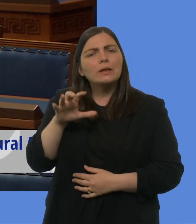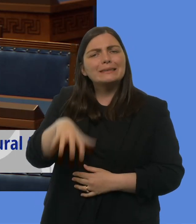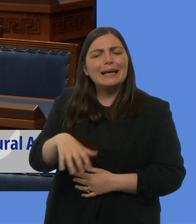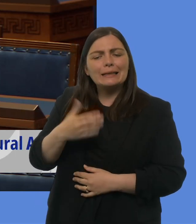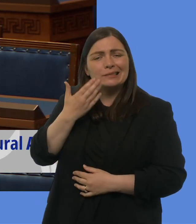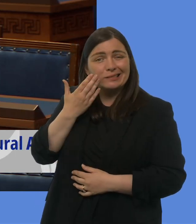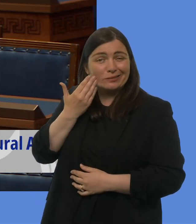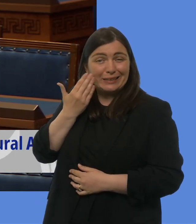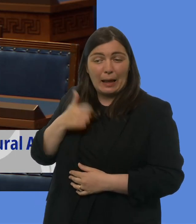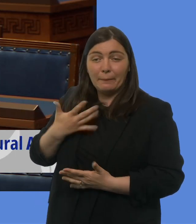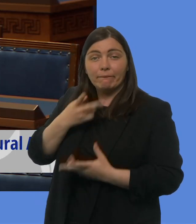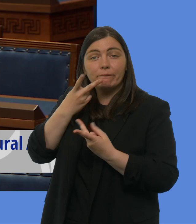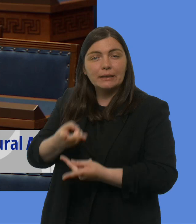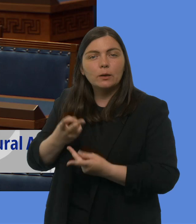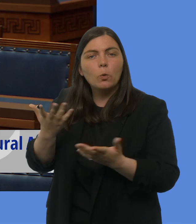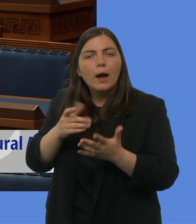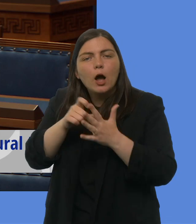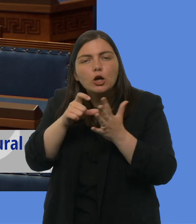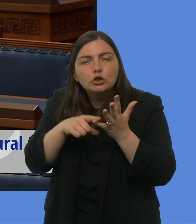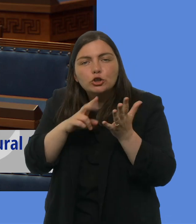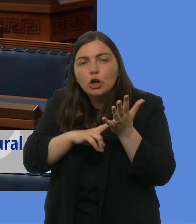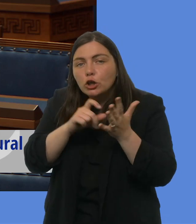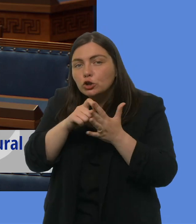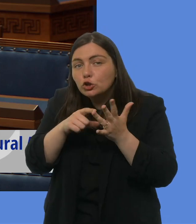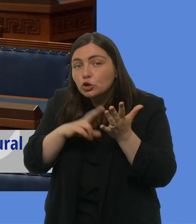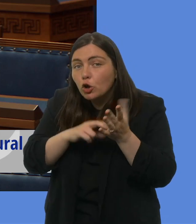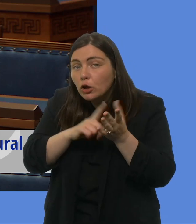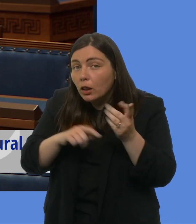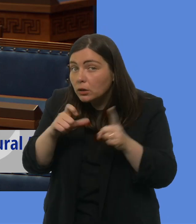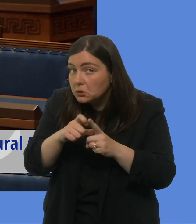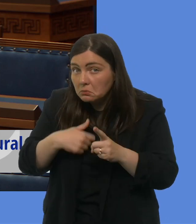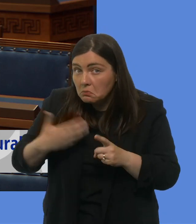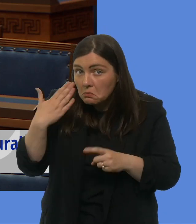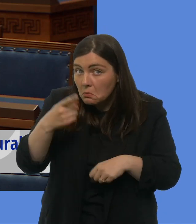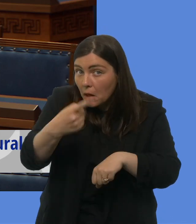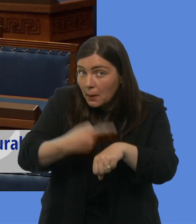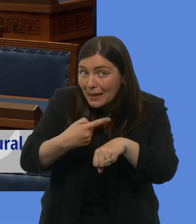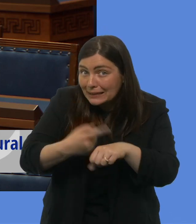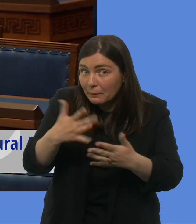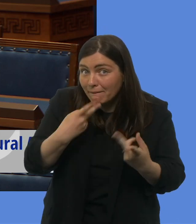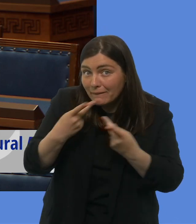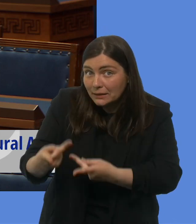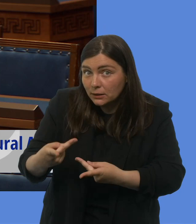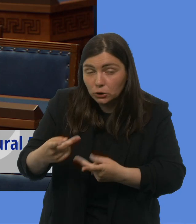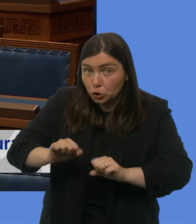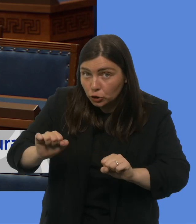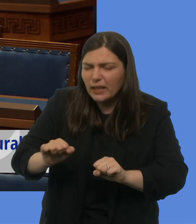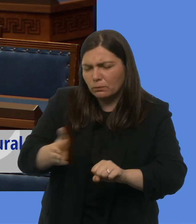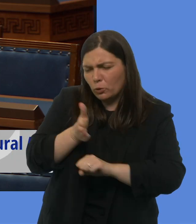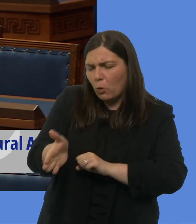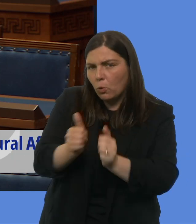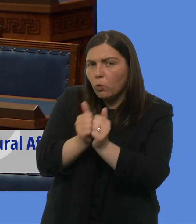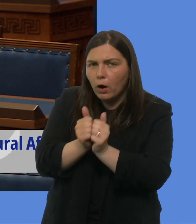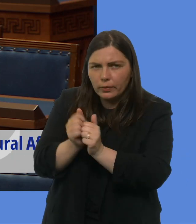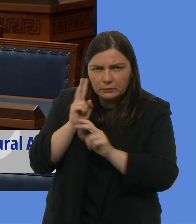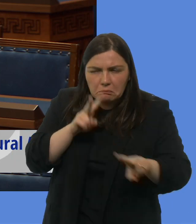recently. I don't know whether the committee has visited that yet, but if you haven't, I would encourage you to do it because it is a very good example of how we can move things